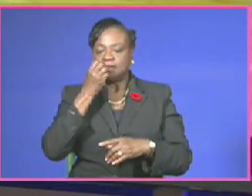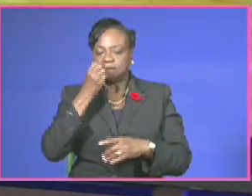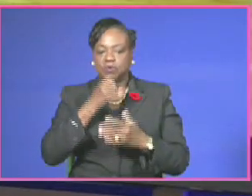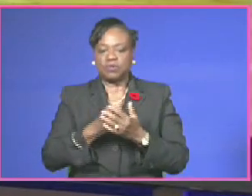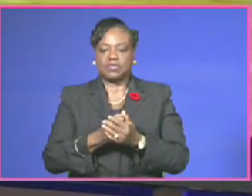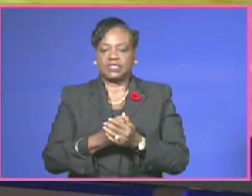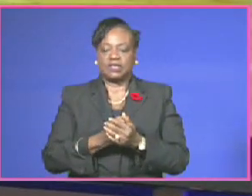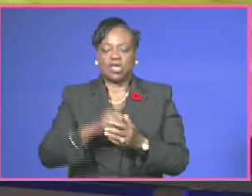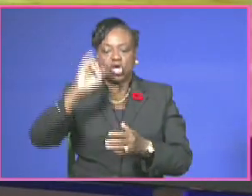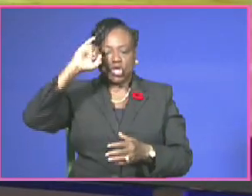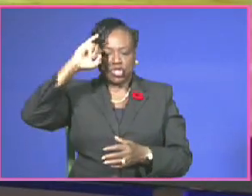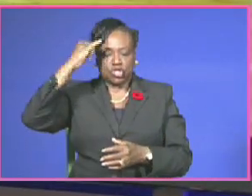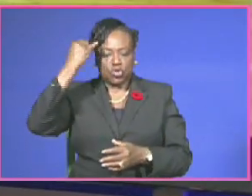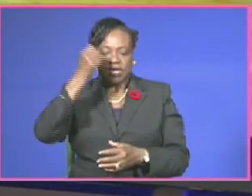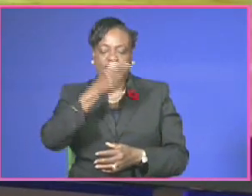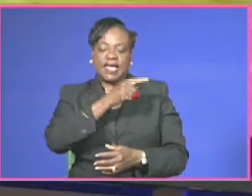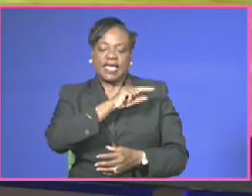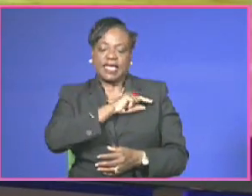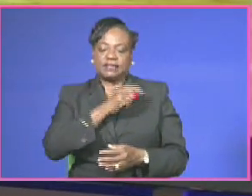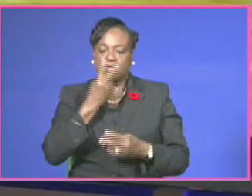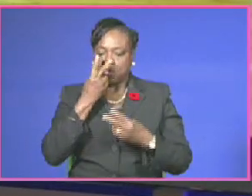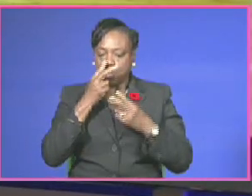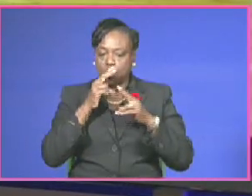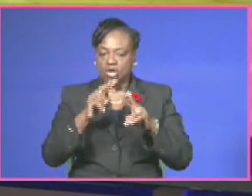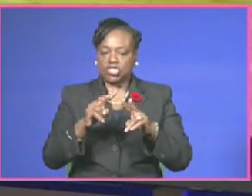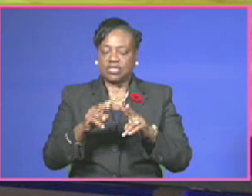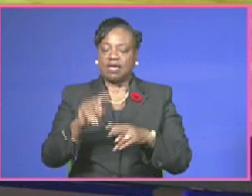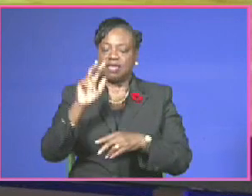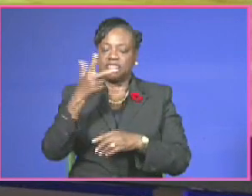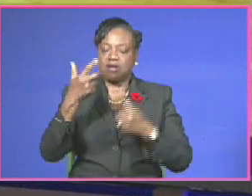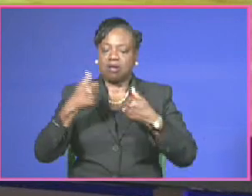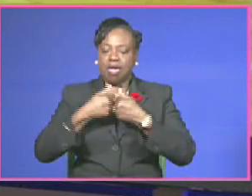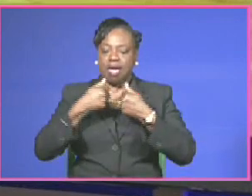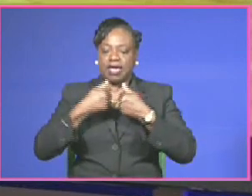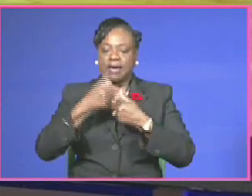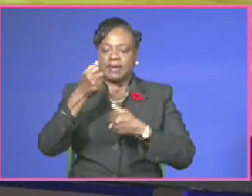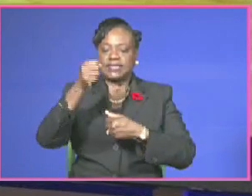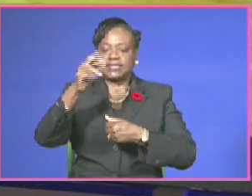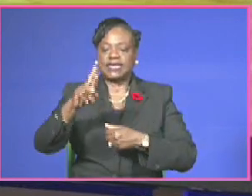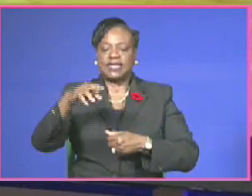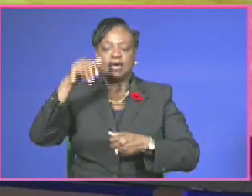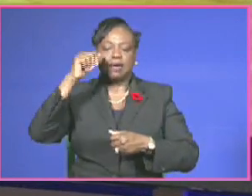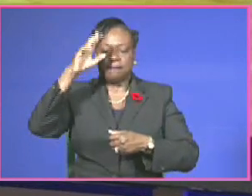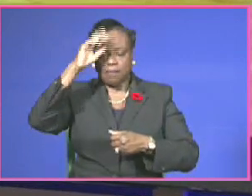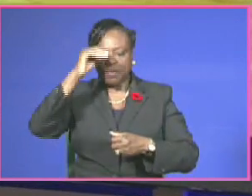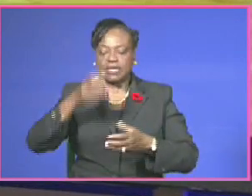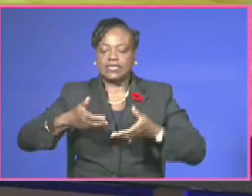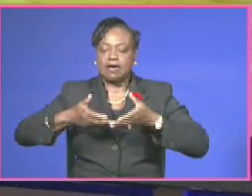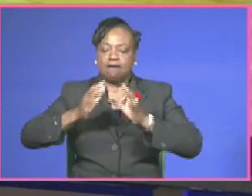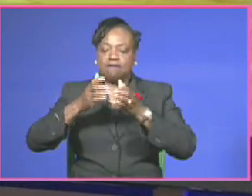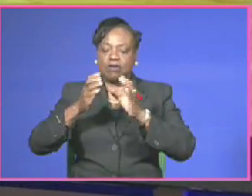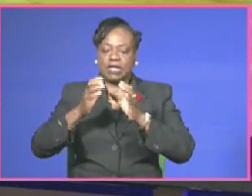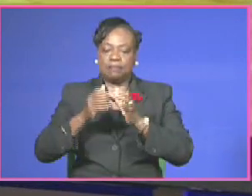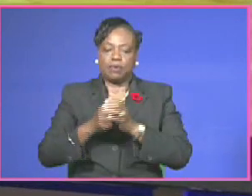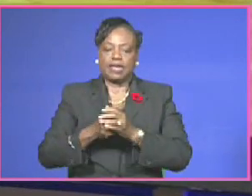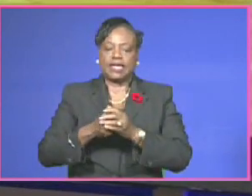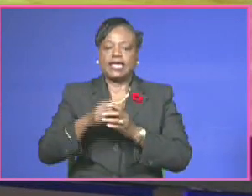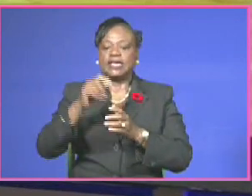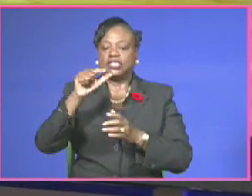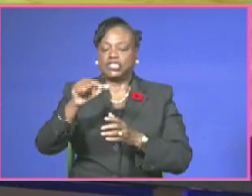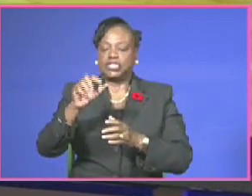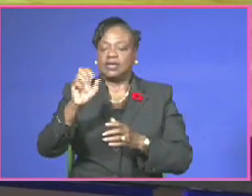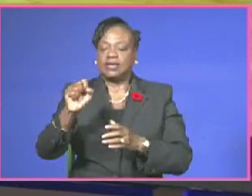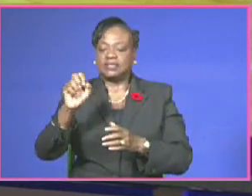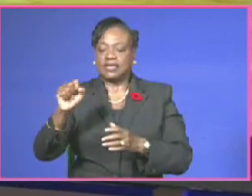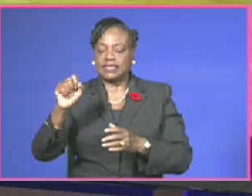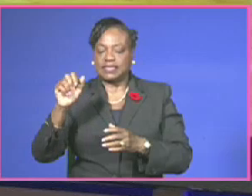Julian Gibson was front and center to watch the third and decisive game in the senior boys volleyball title in the GSSA. Since he can't play the